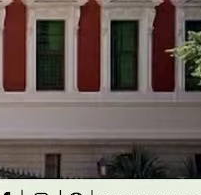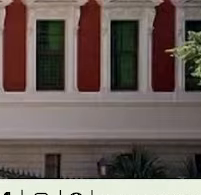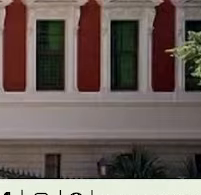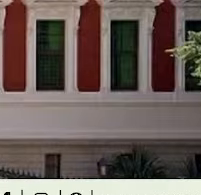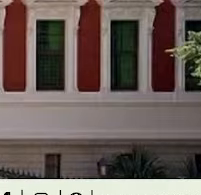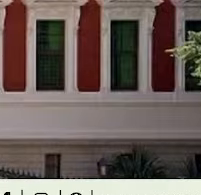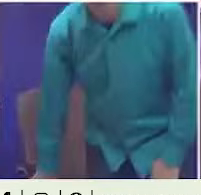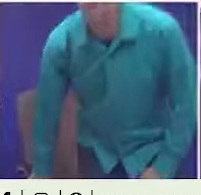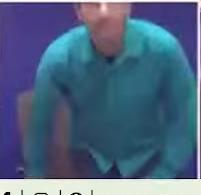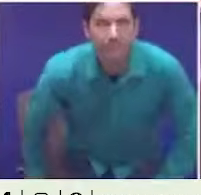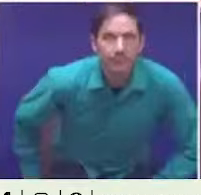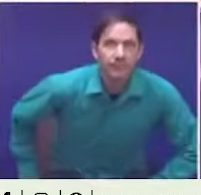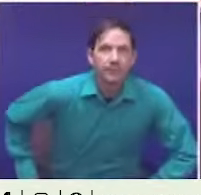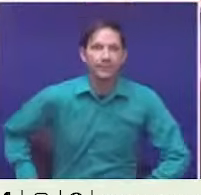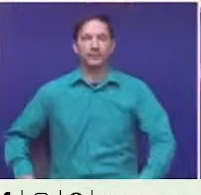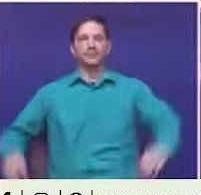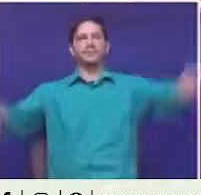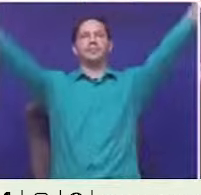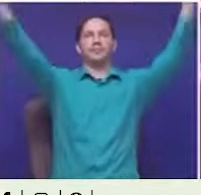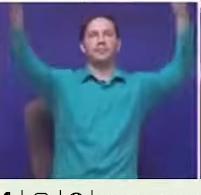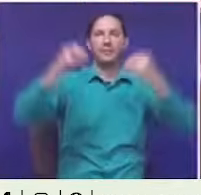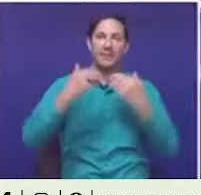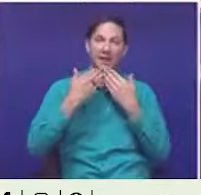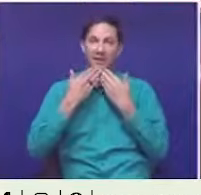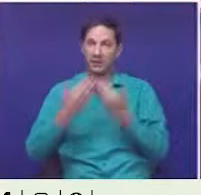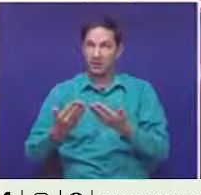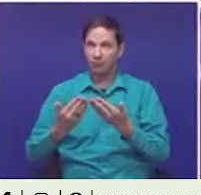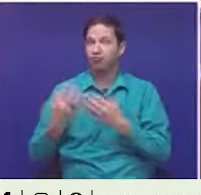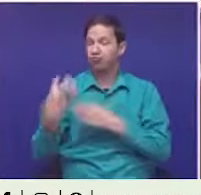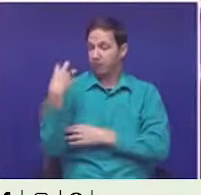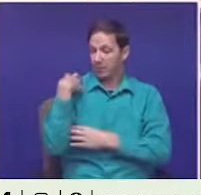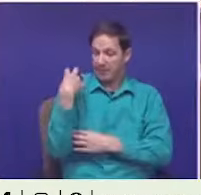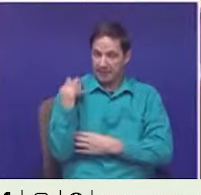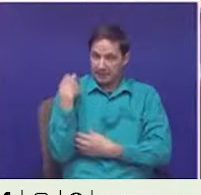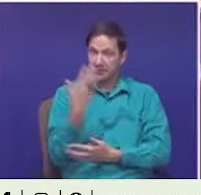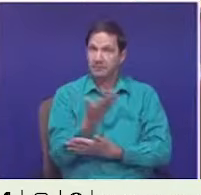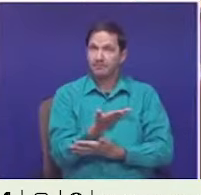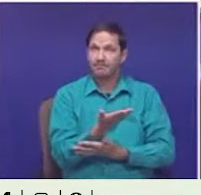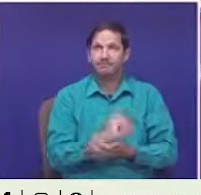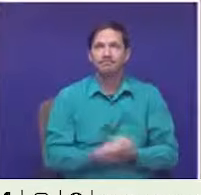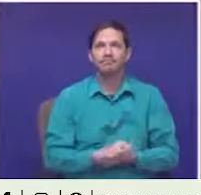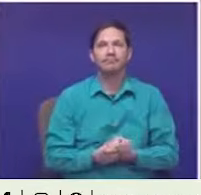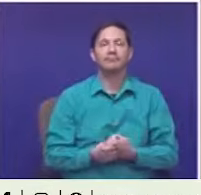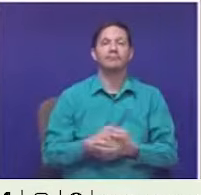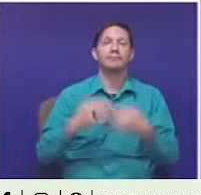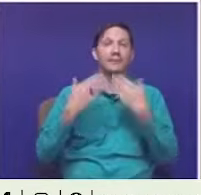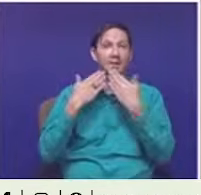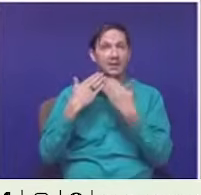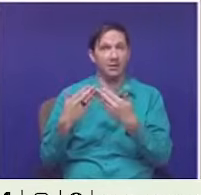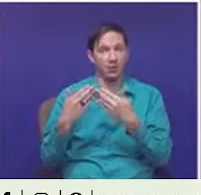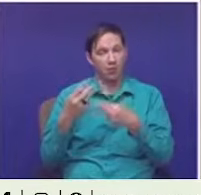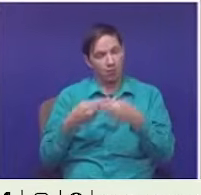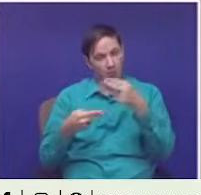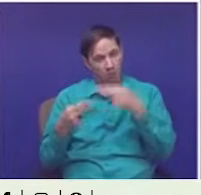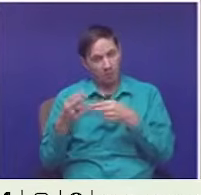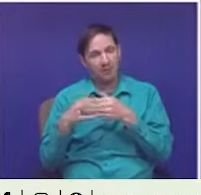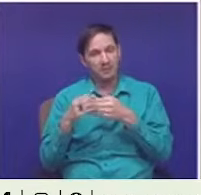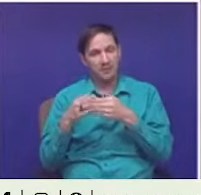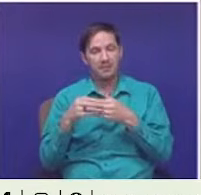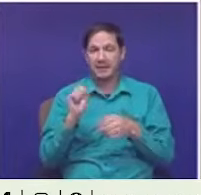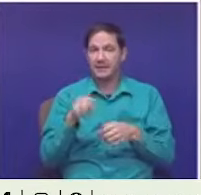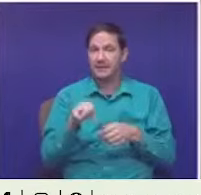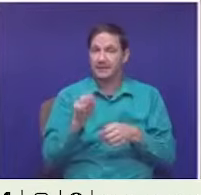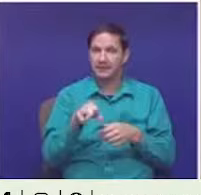Thank you. Thank you, Honourable Brett, and please reply to that, Minister. Thank you very much, Honourable Member. Yes, of course. So